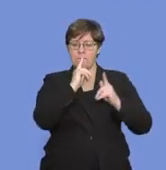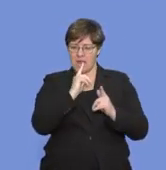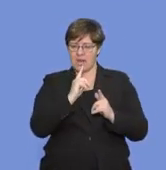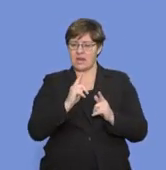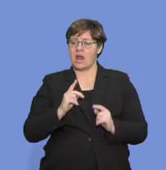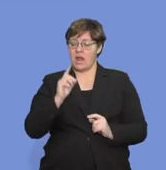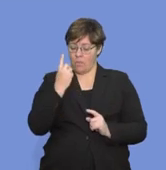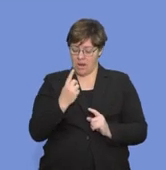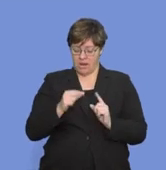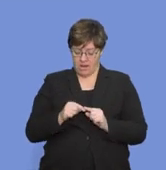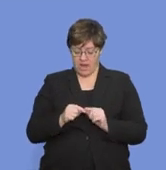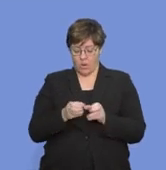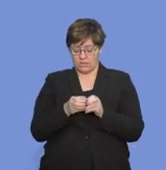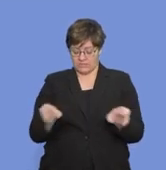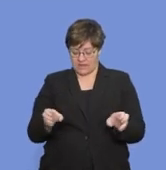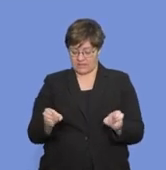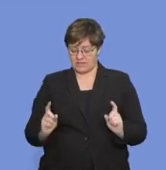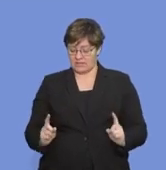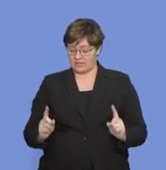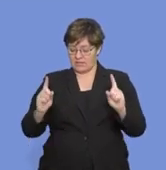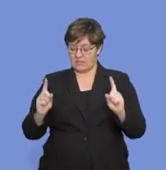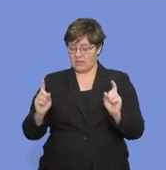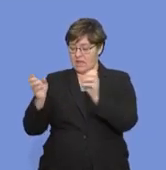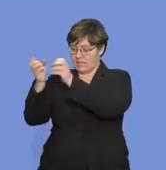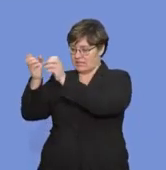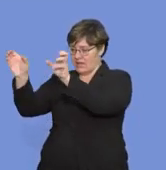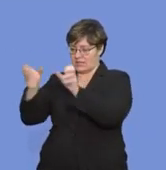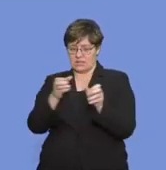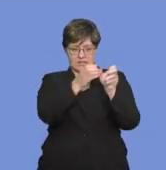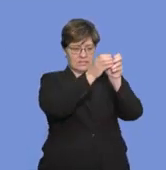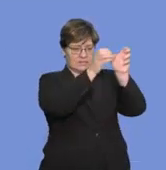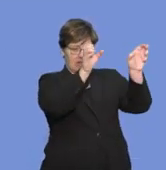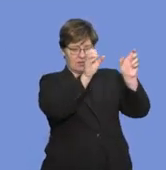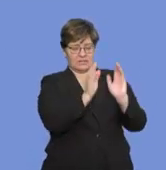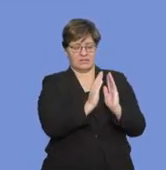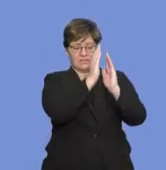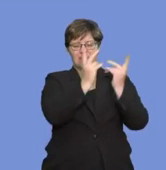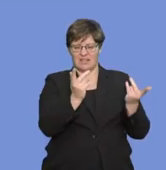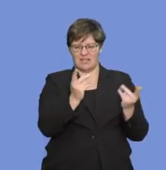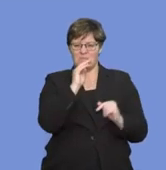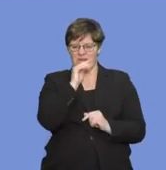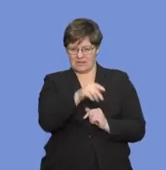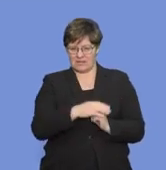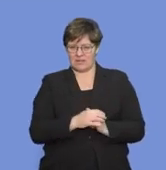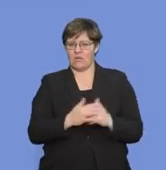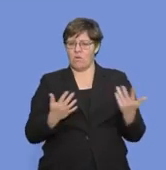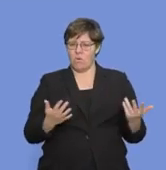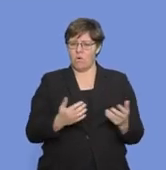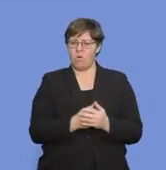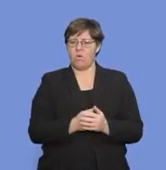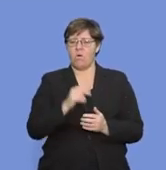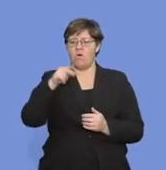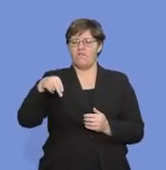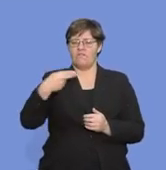then develop like that. All right, so basically on a cladogram or a phylogenetic tree, which is a